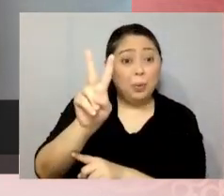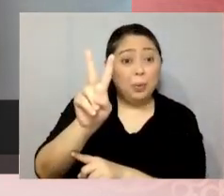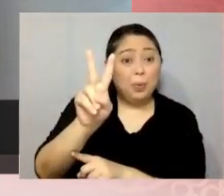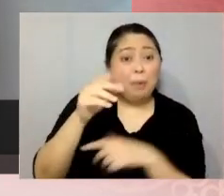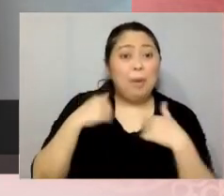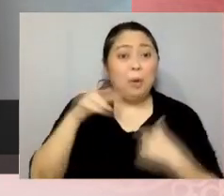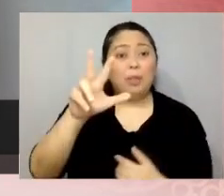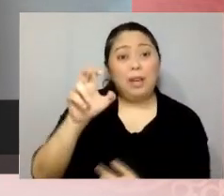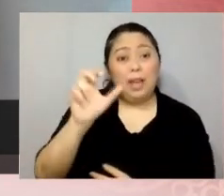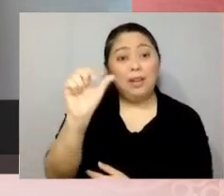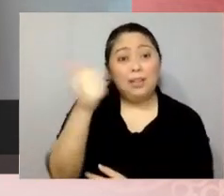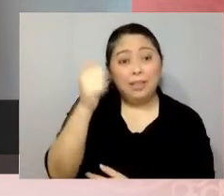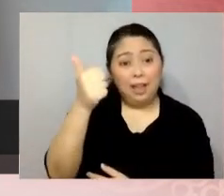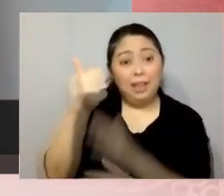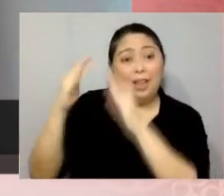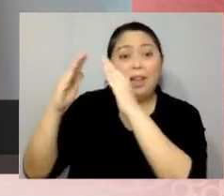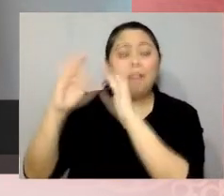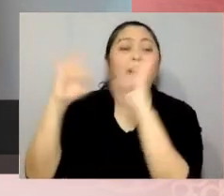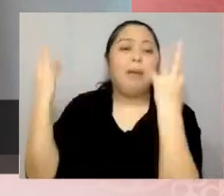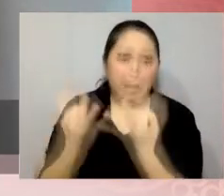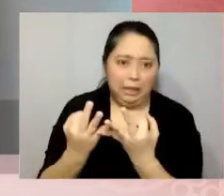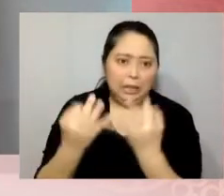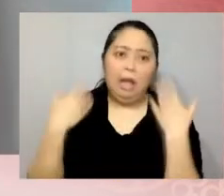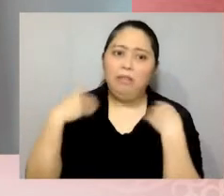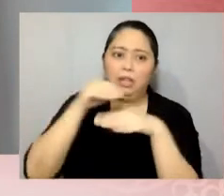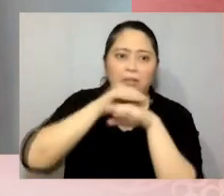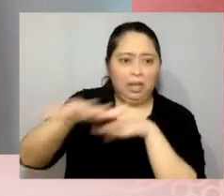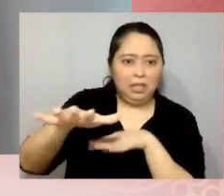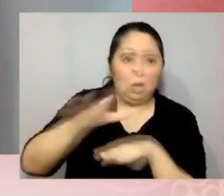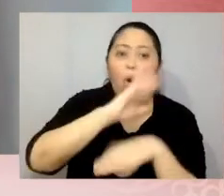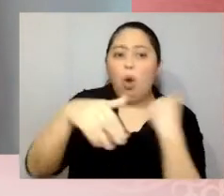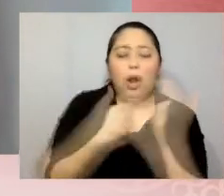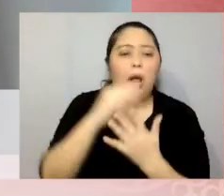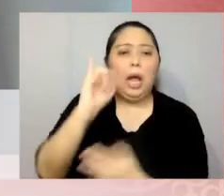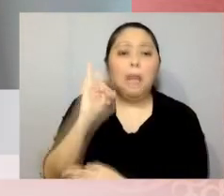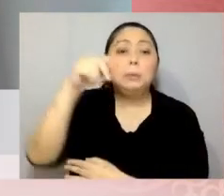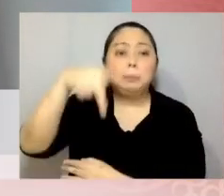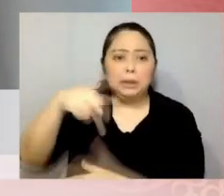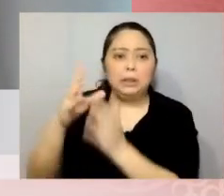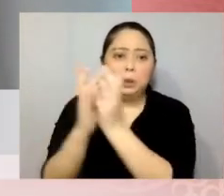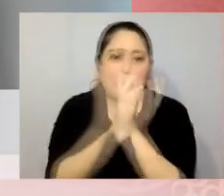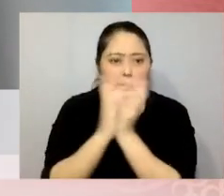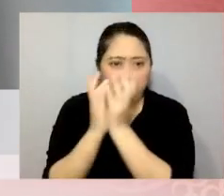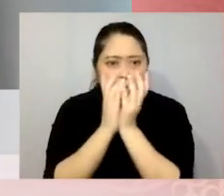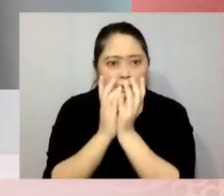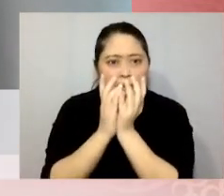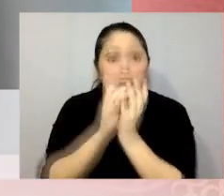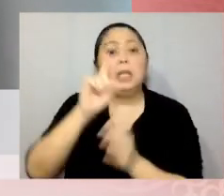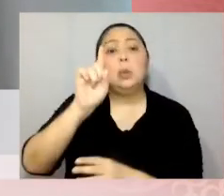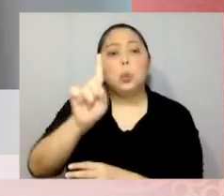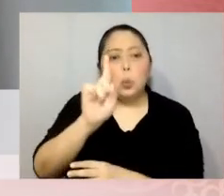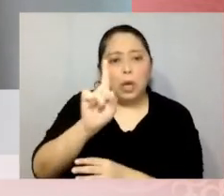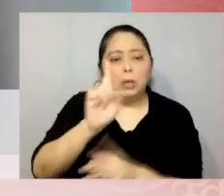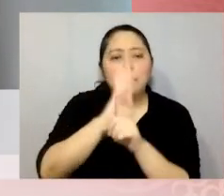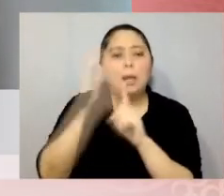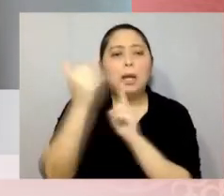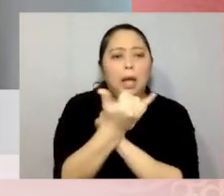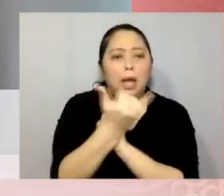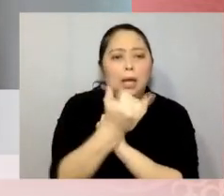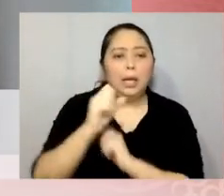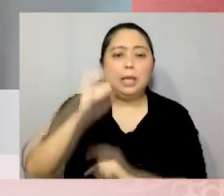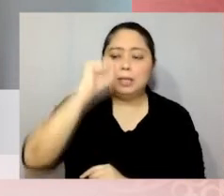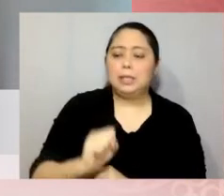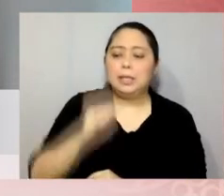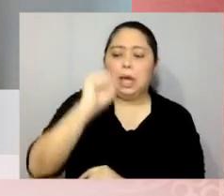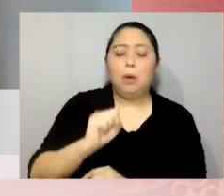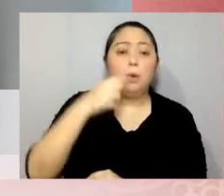2, wherein 310 households were affected. These are all indigenous community sa isang barangay sa South UP,